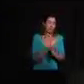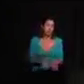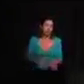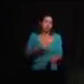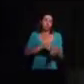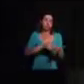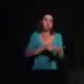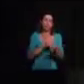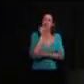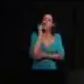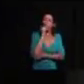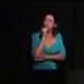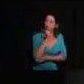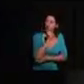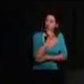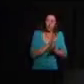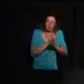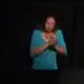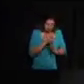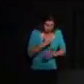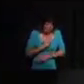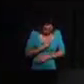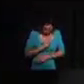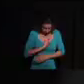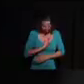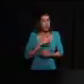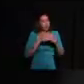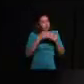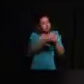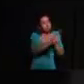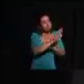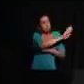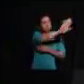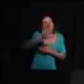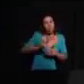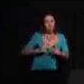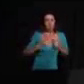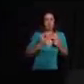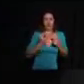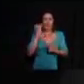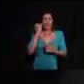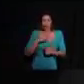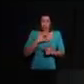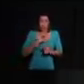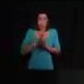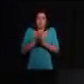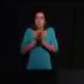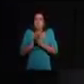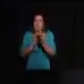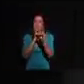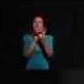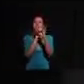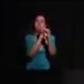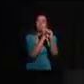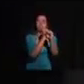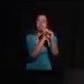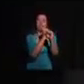yourself motivated, and get on with what you want to do. And if you feel passionately about what you want to